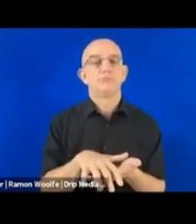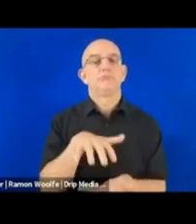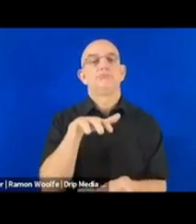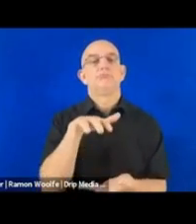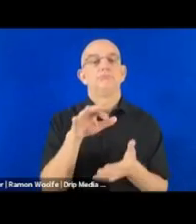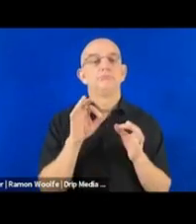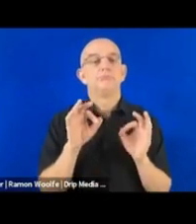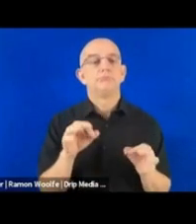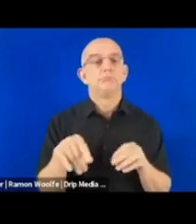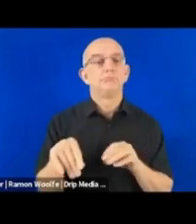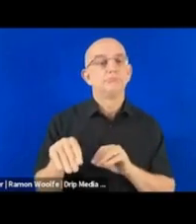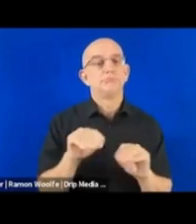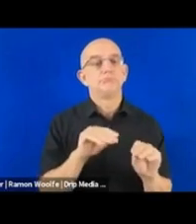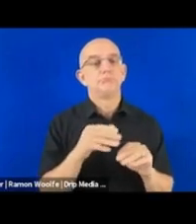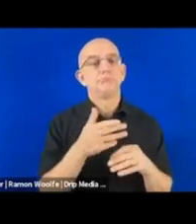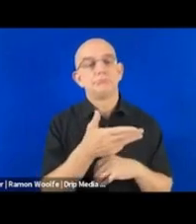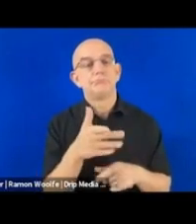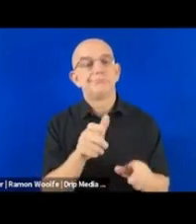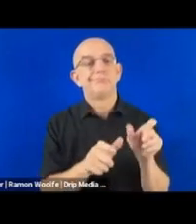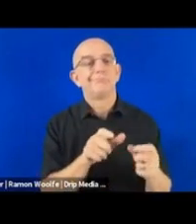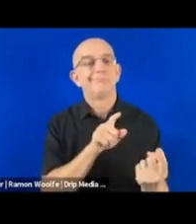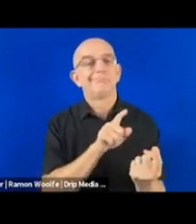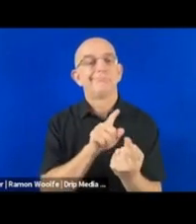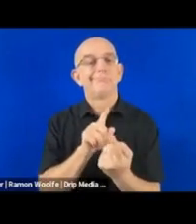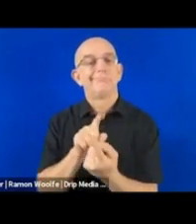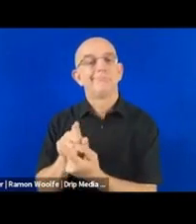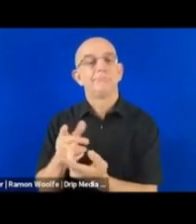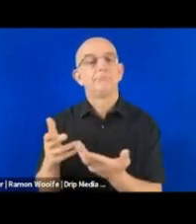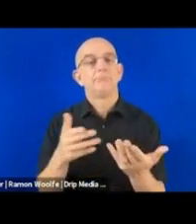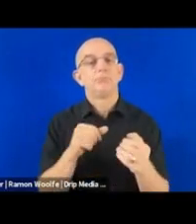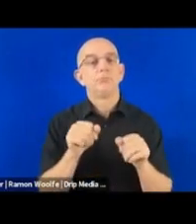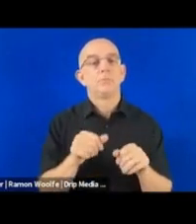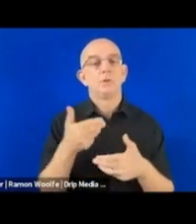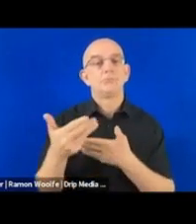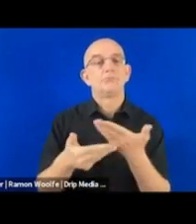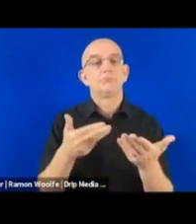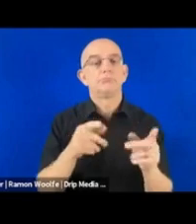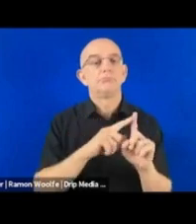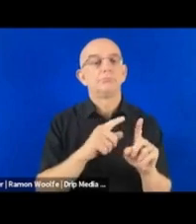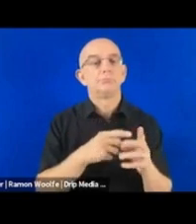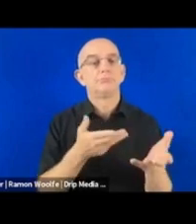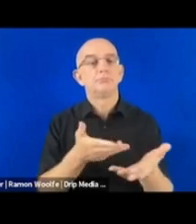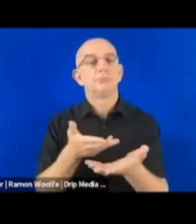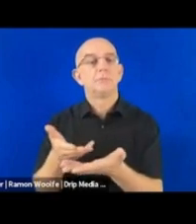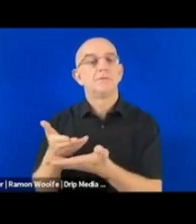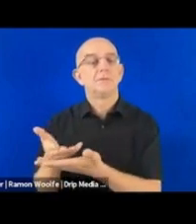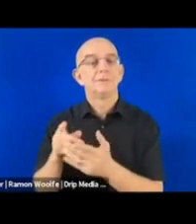social protection programs. Next.